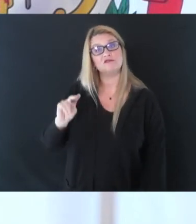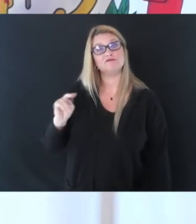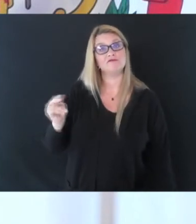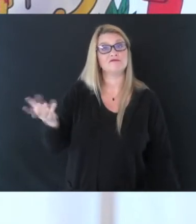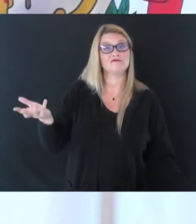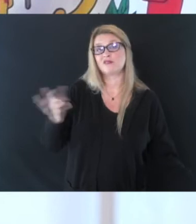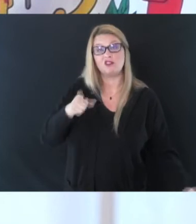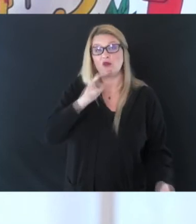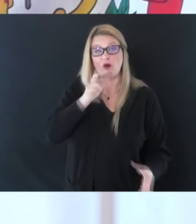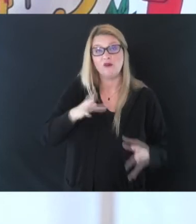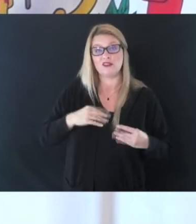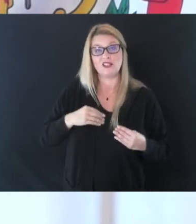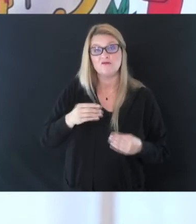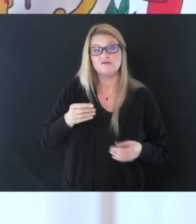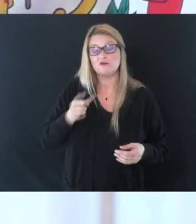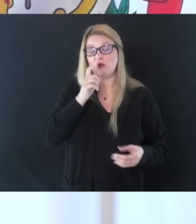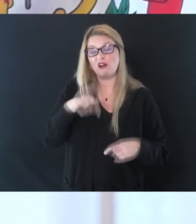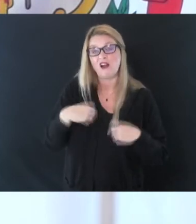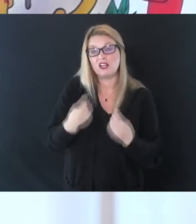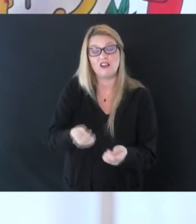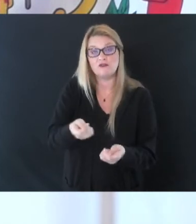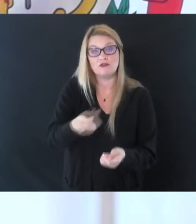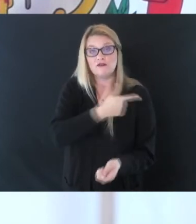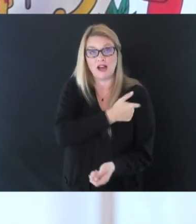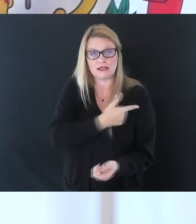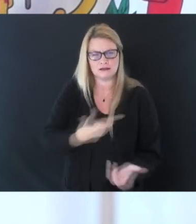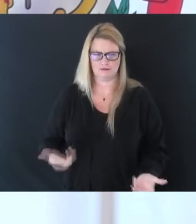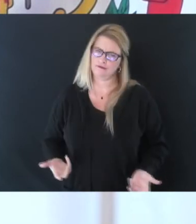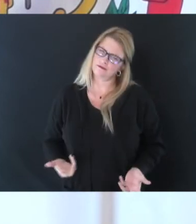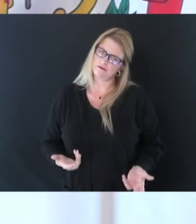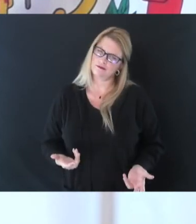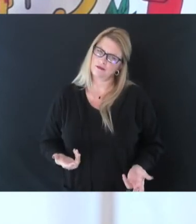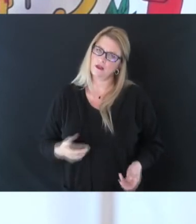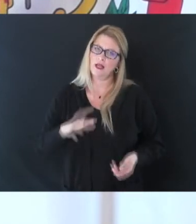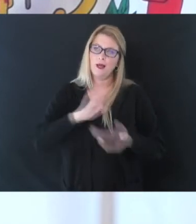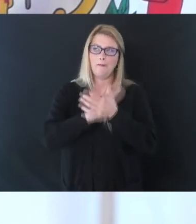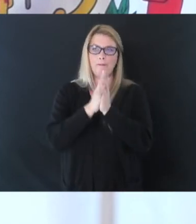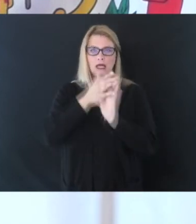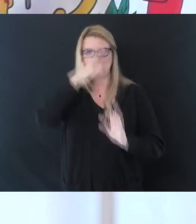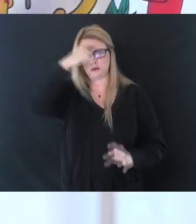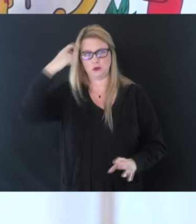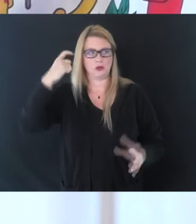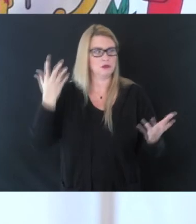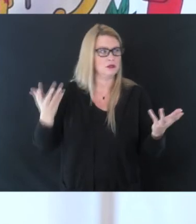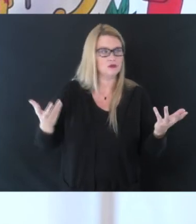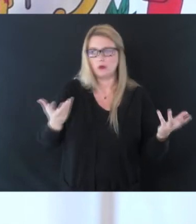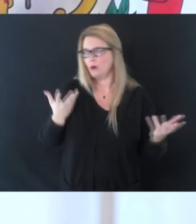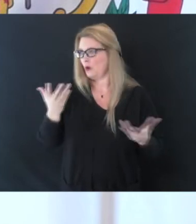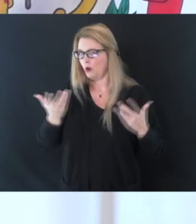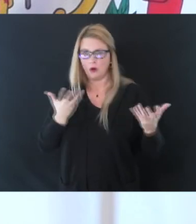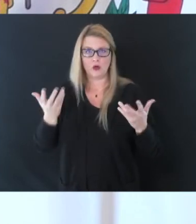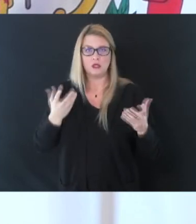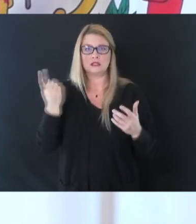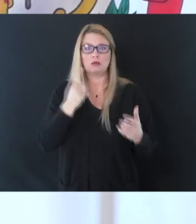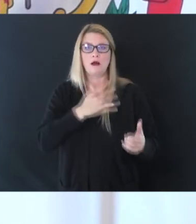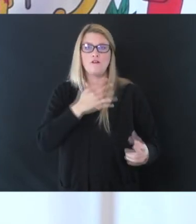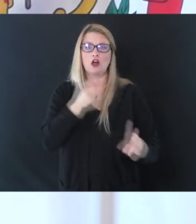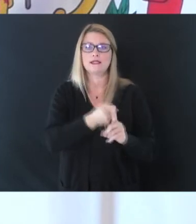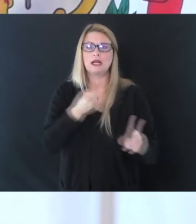to get a vaccine shot. And then you really become traumatized, and God forbid, somebody has a heart